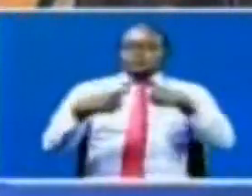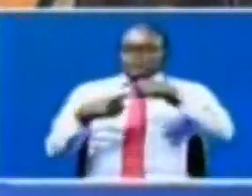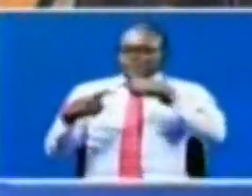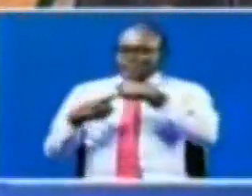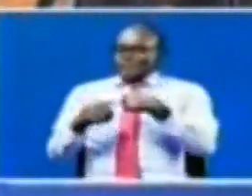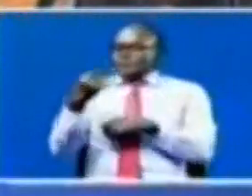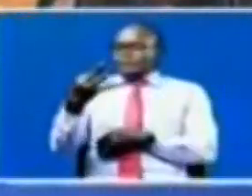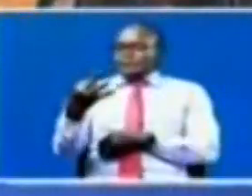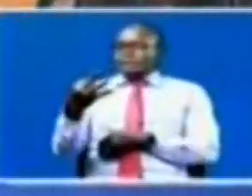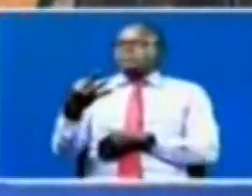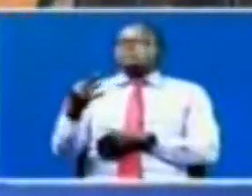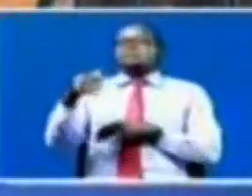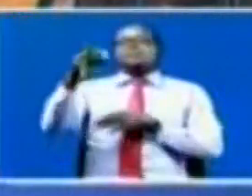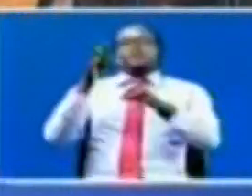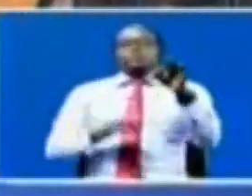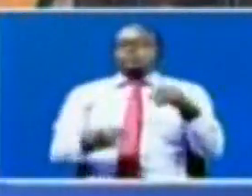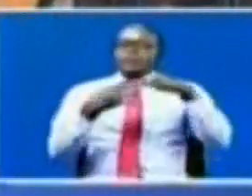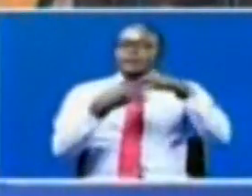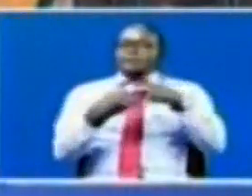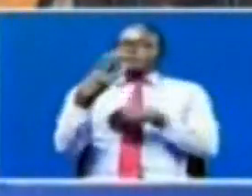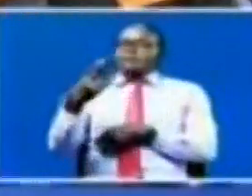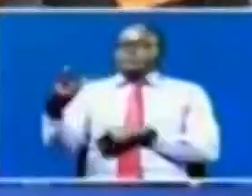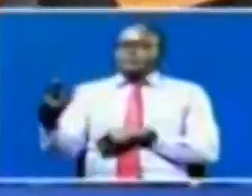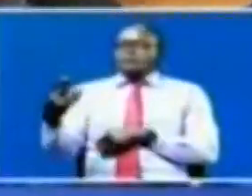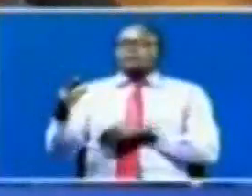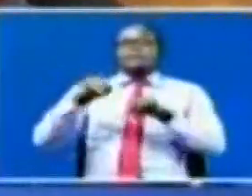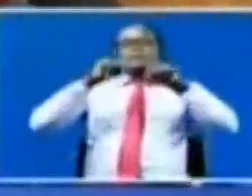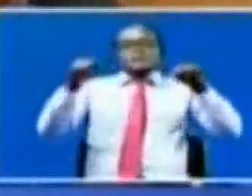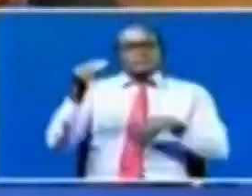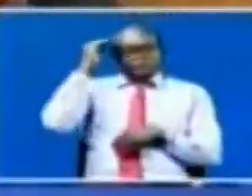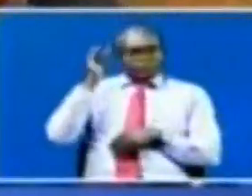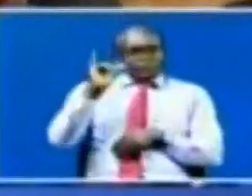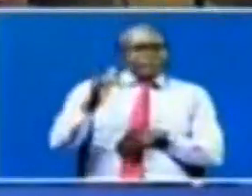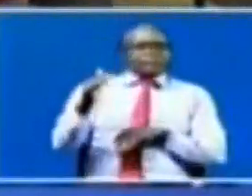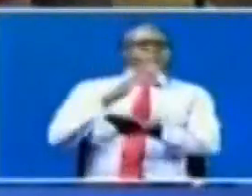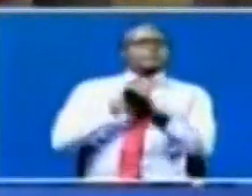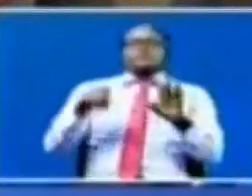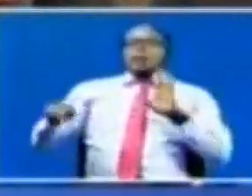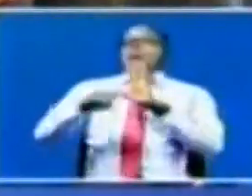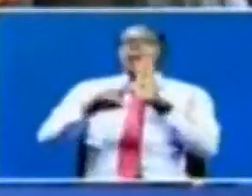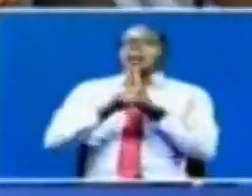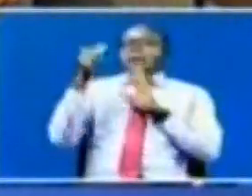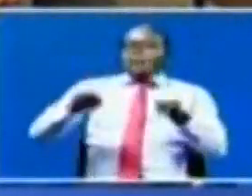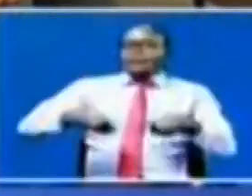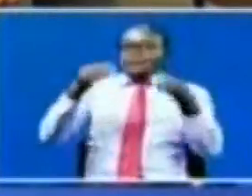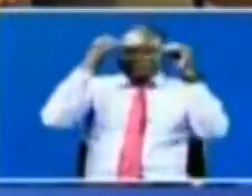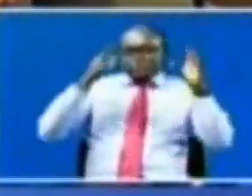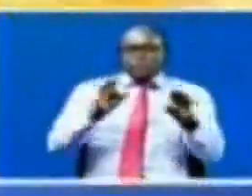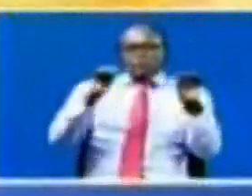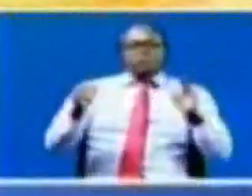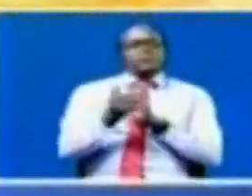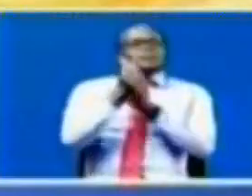2663 to replace the exam-focused 844 system of education that has been criticized for not giving students